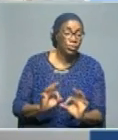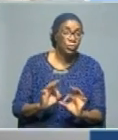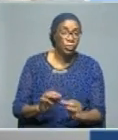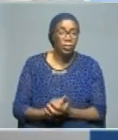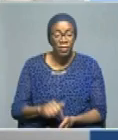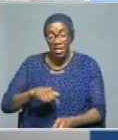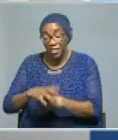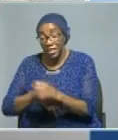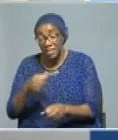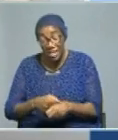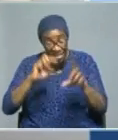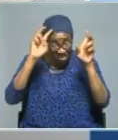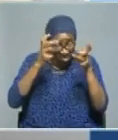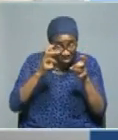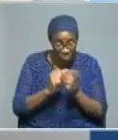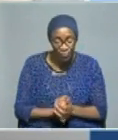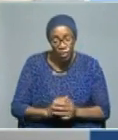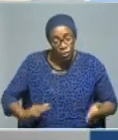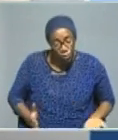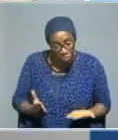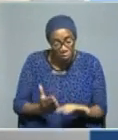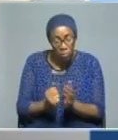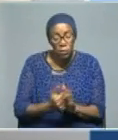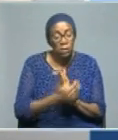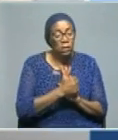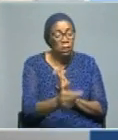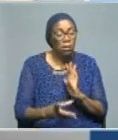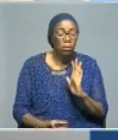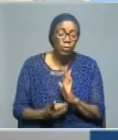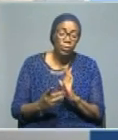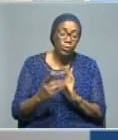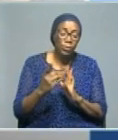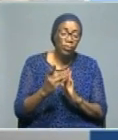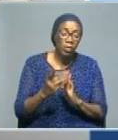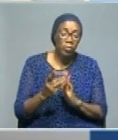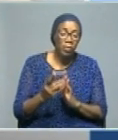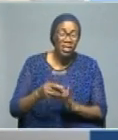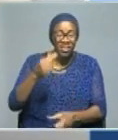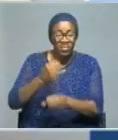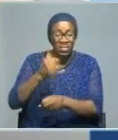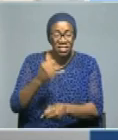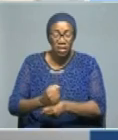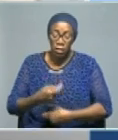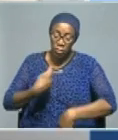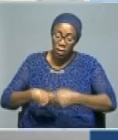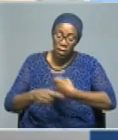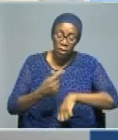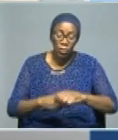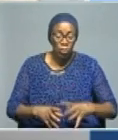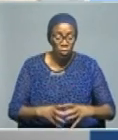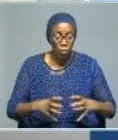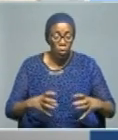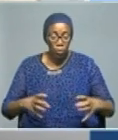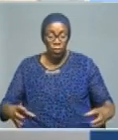skills development in the 21st century for sustainable economic growth and African ownership. Now, briefly talk to us about the motivation around